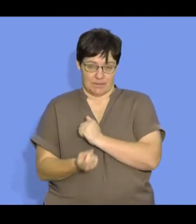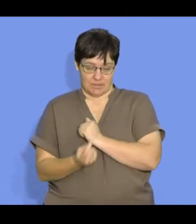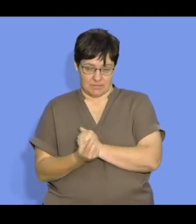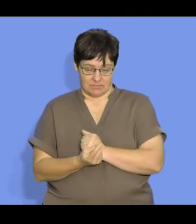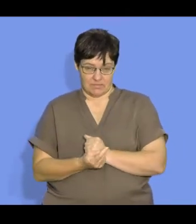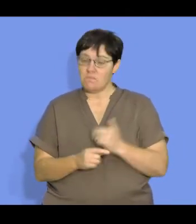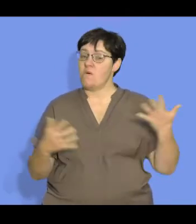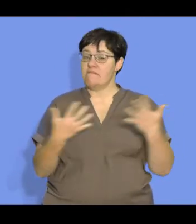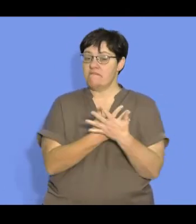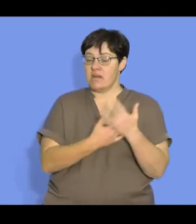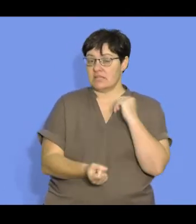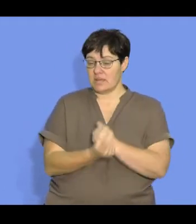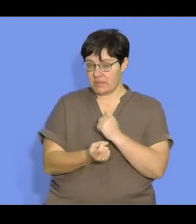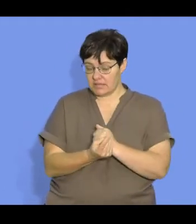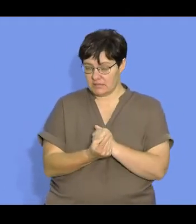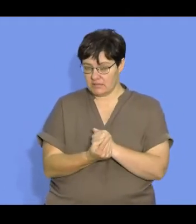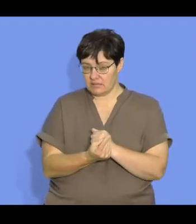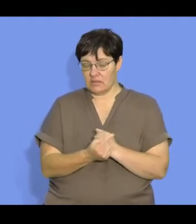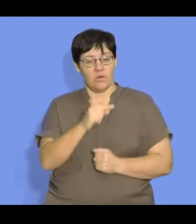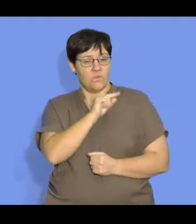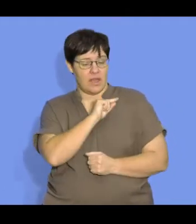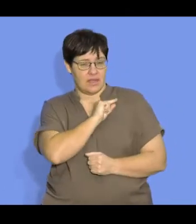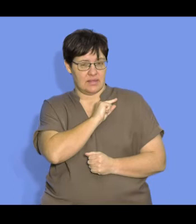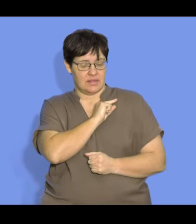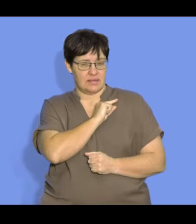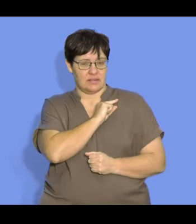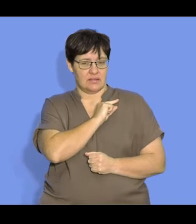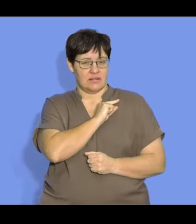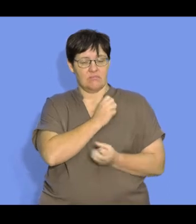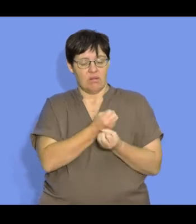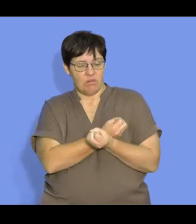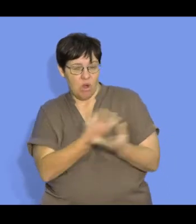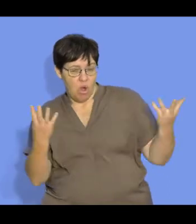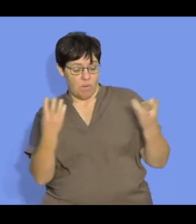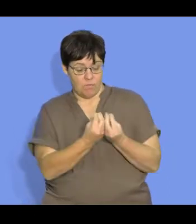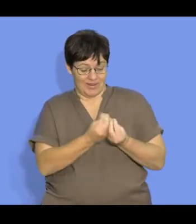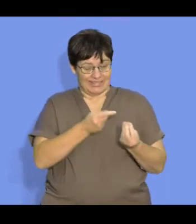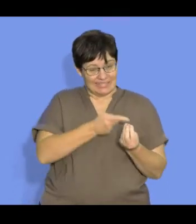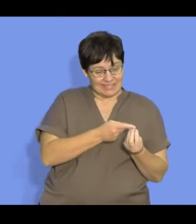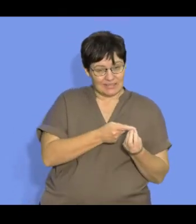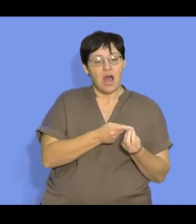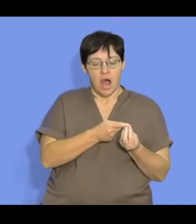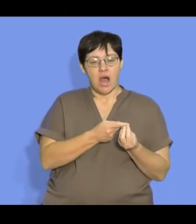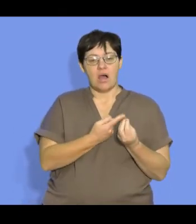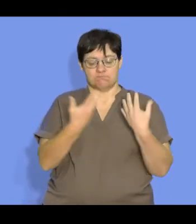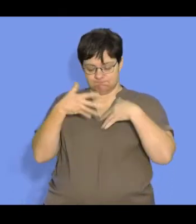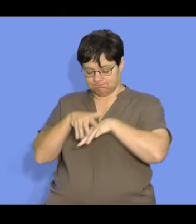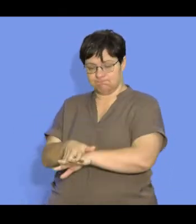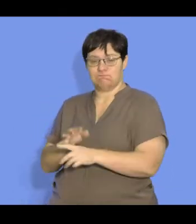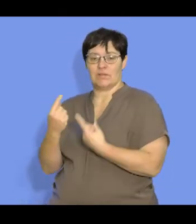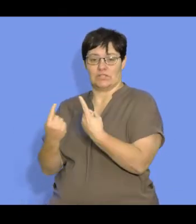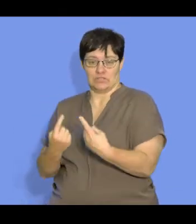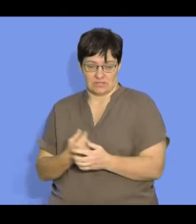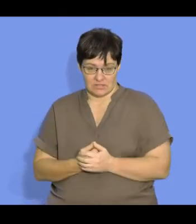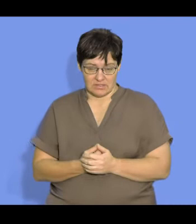a faster reaction happens because there is a lot of product that react with each other. Over